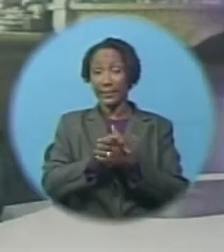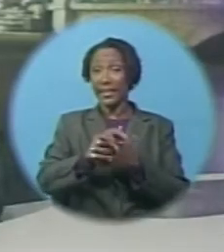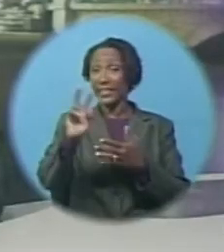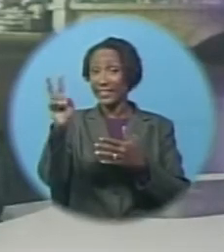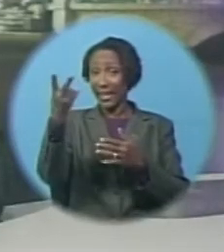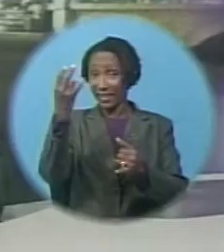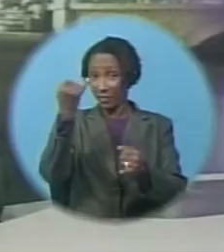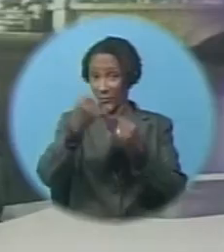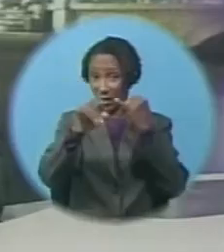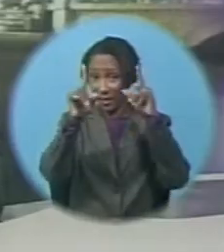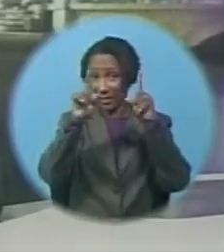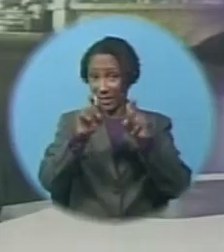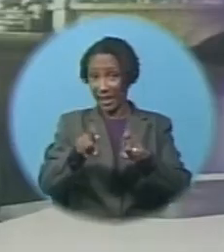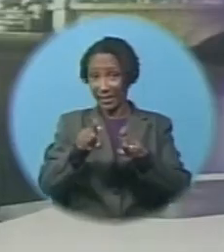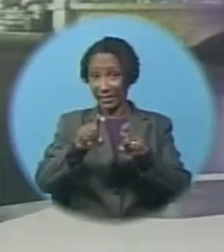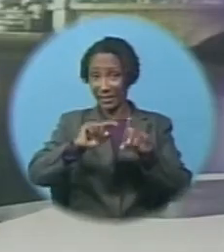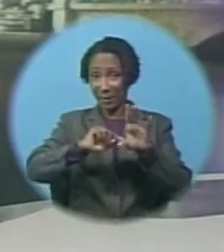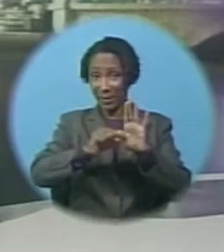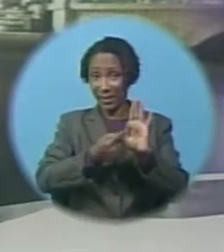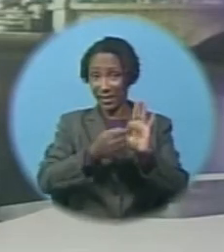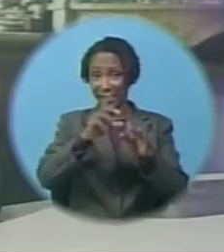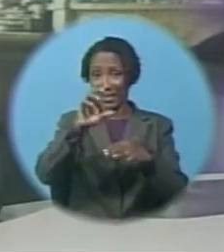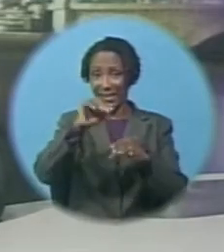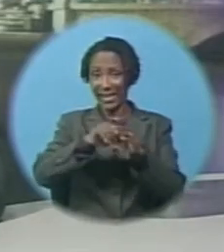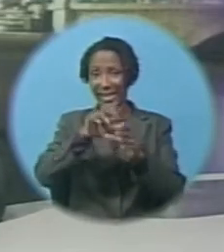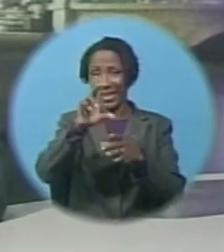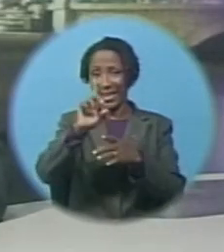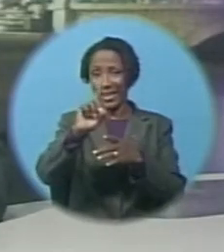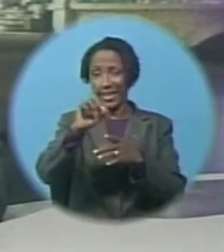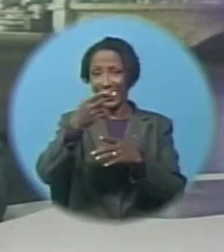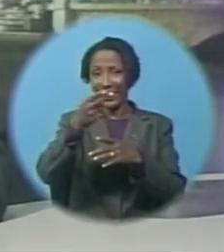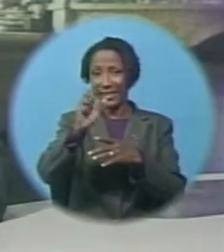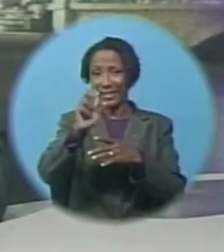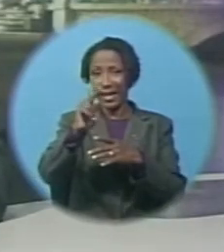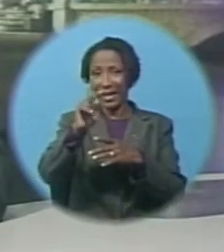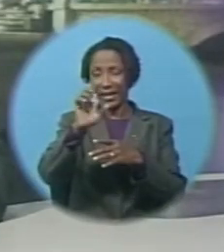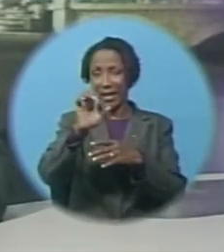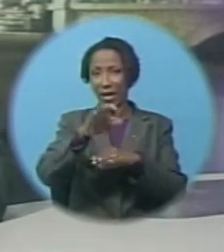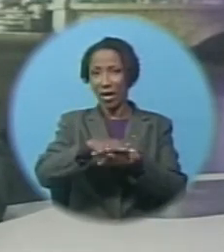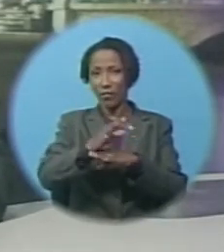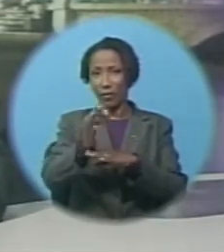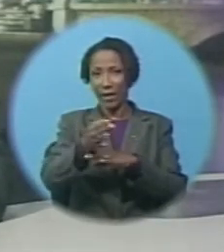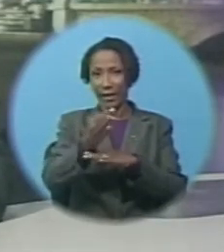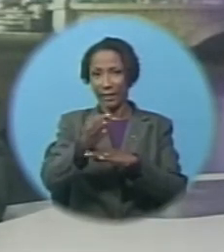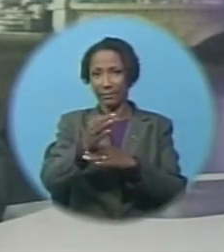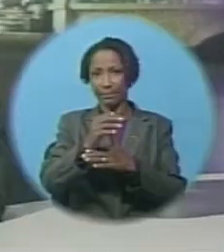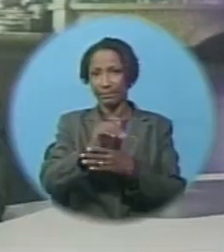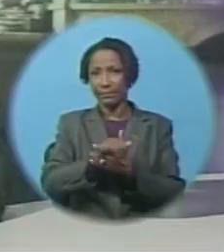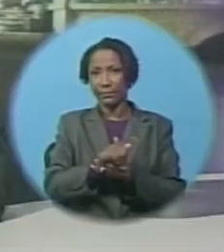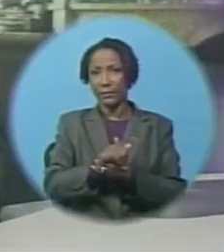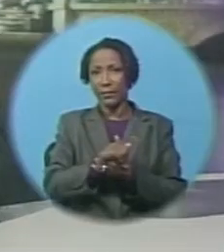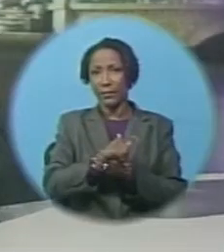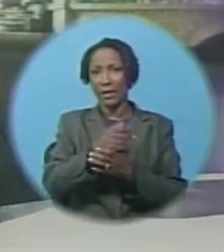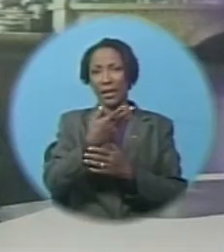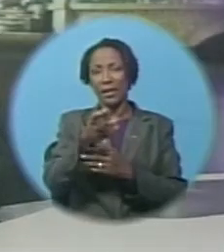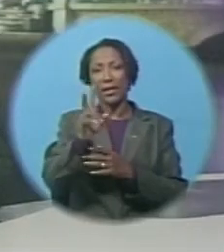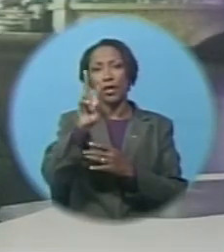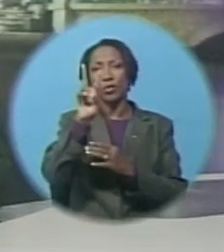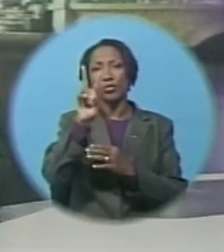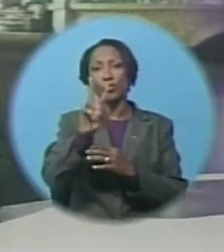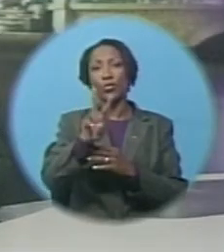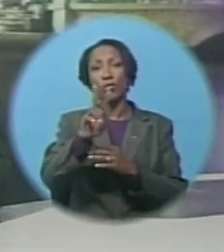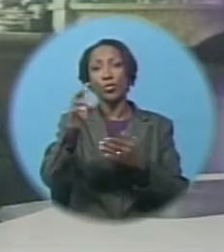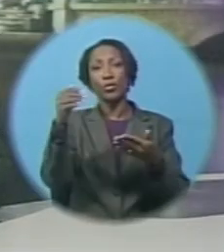Well, the second and final test of the series begins in Dhaka on Friday. Now, there are two new additions to